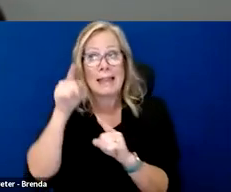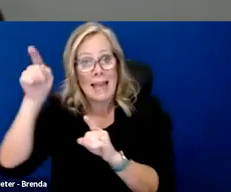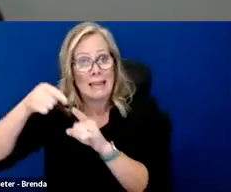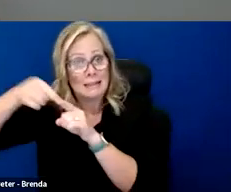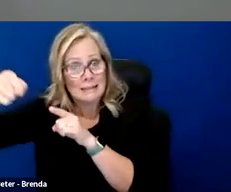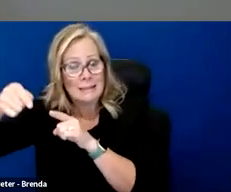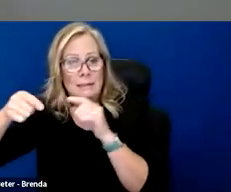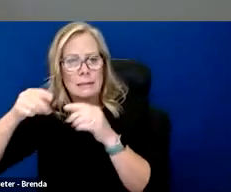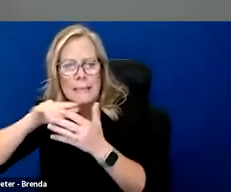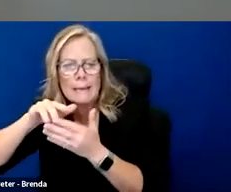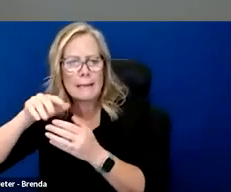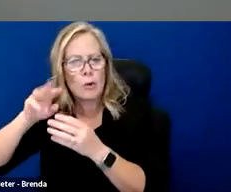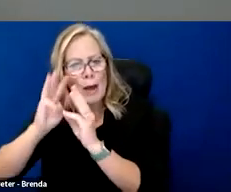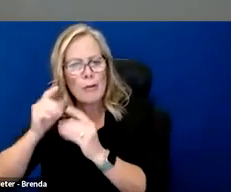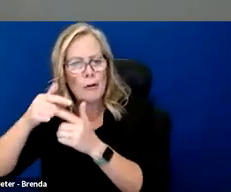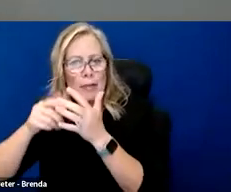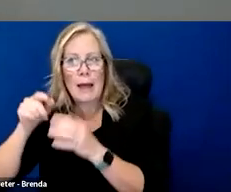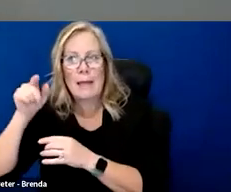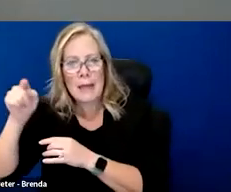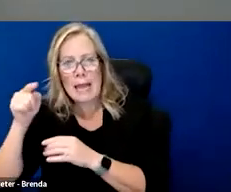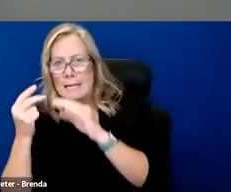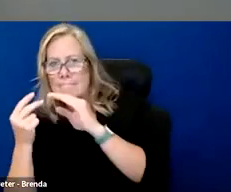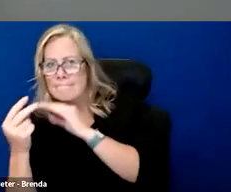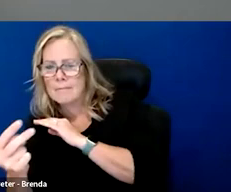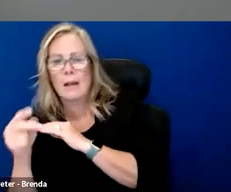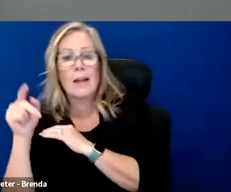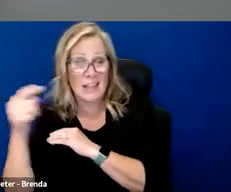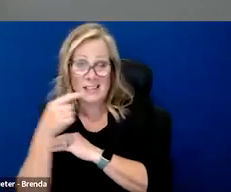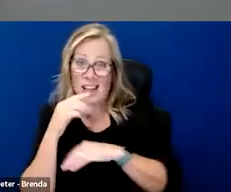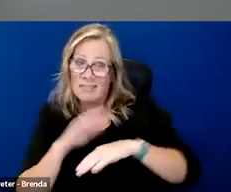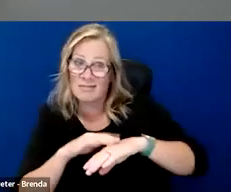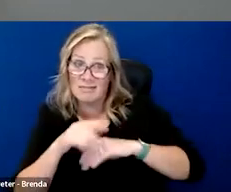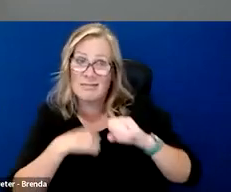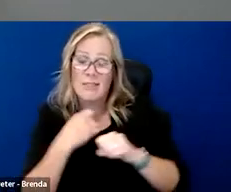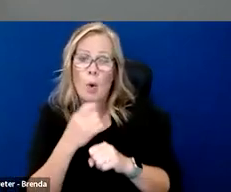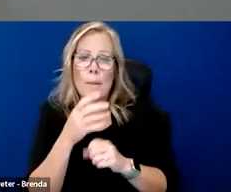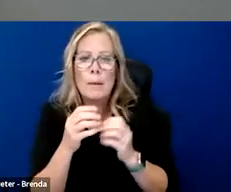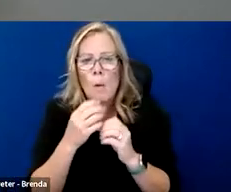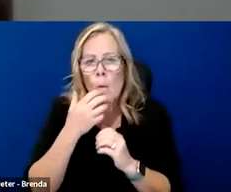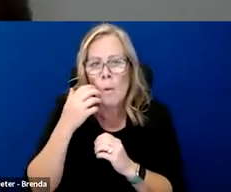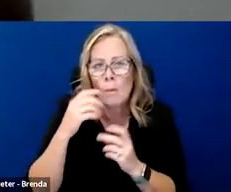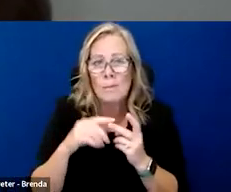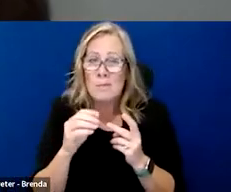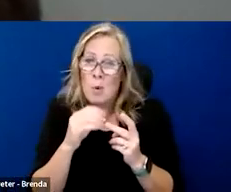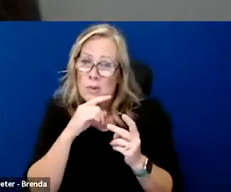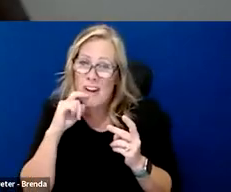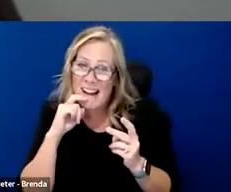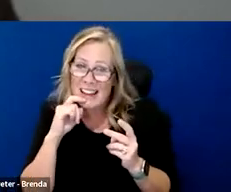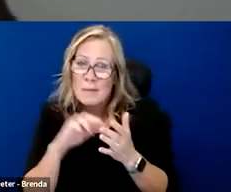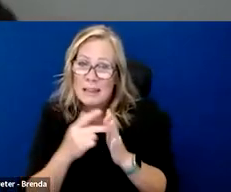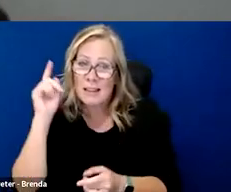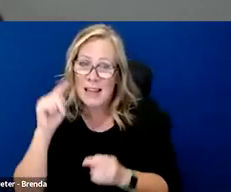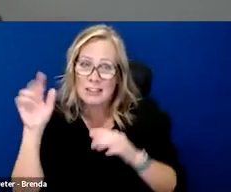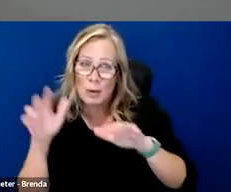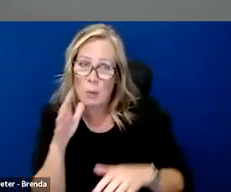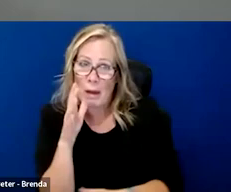meteorologists expect a warmer and drier than usual summer this year. And it is something, with climate